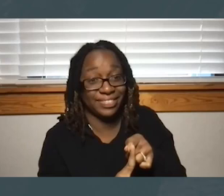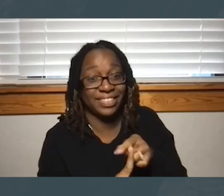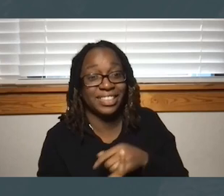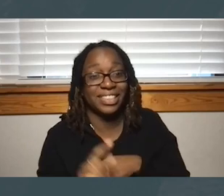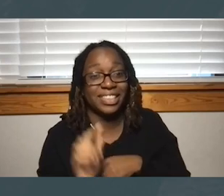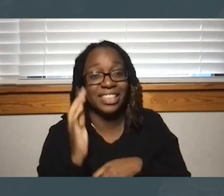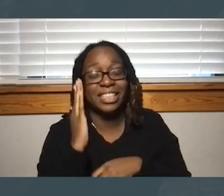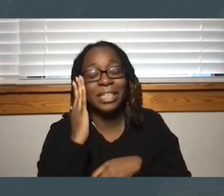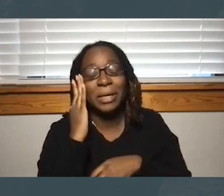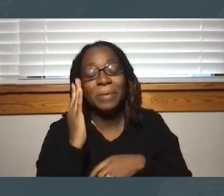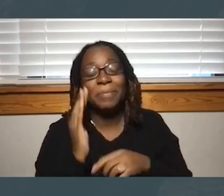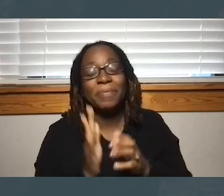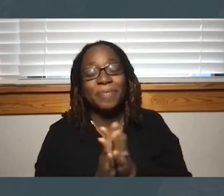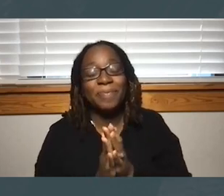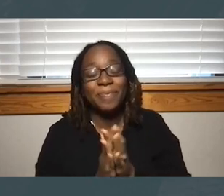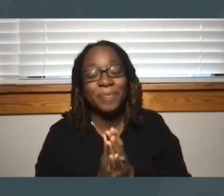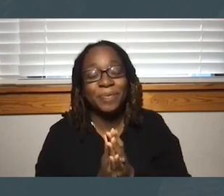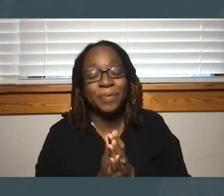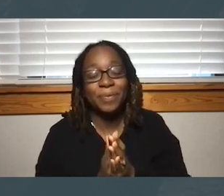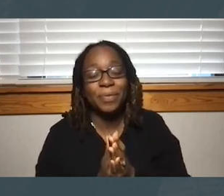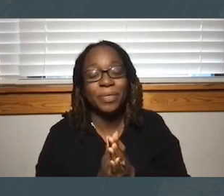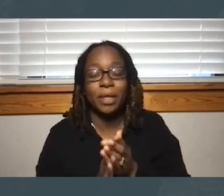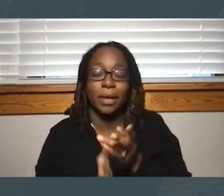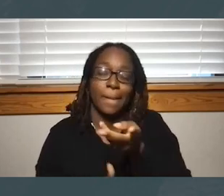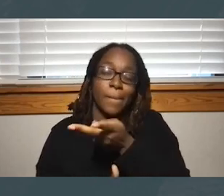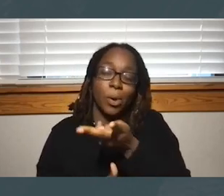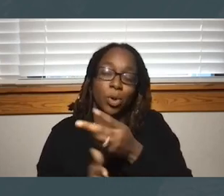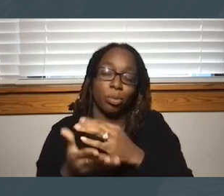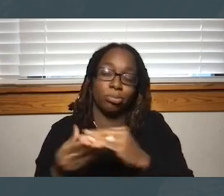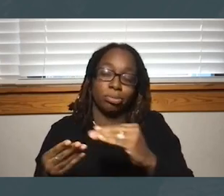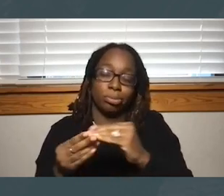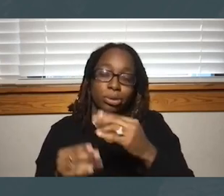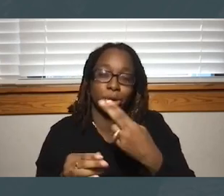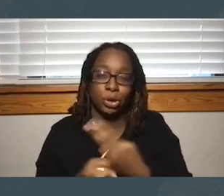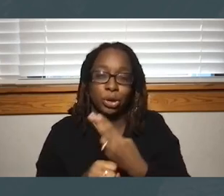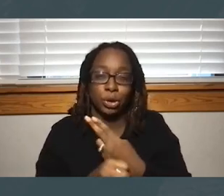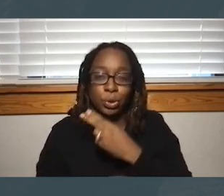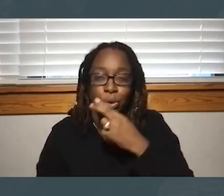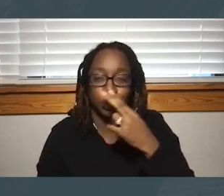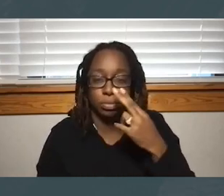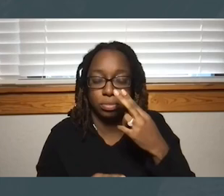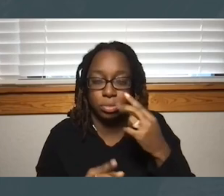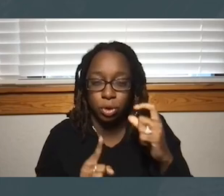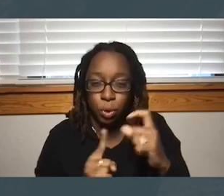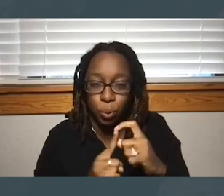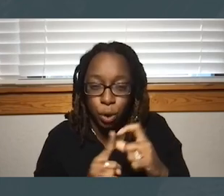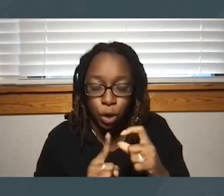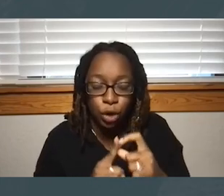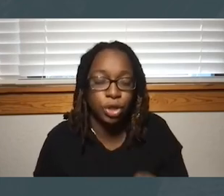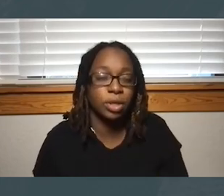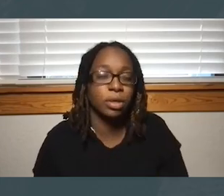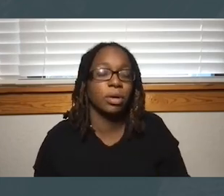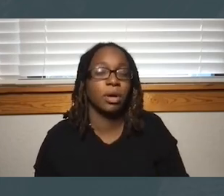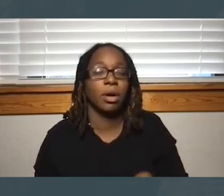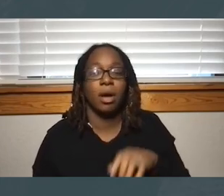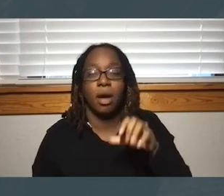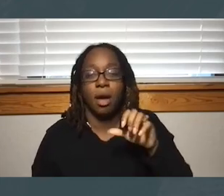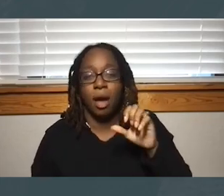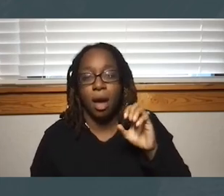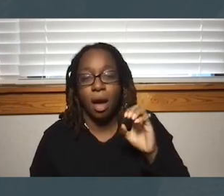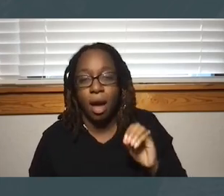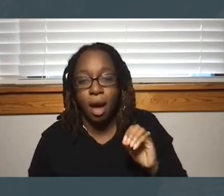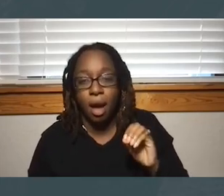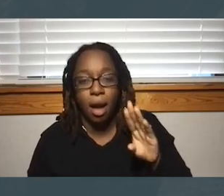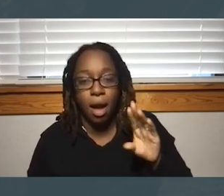So you both use words, obscurity, disguise, containment, boundedness,